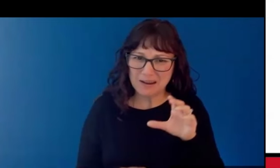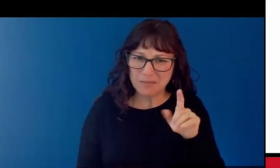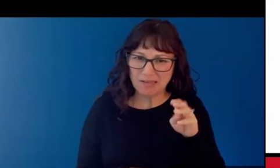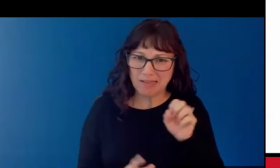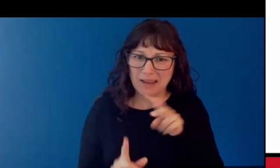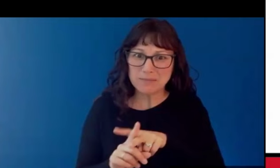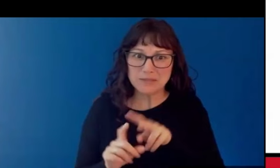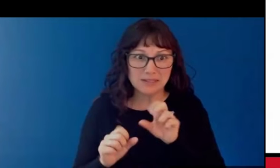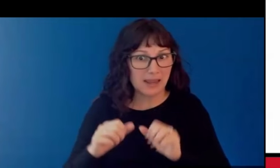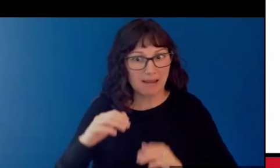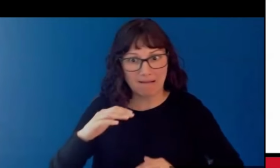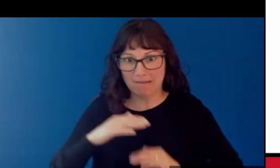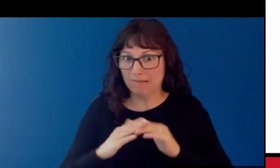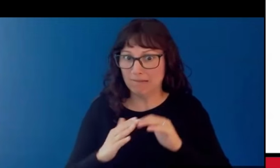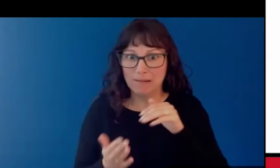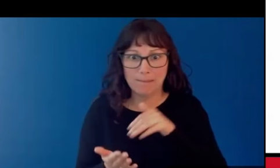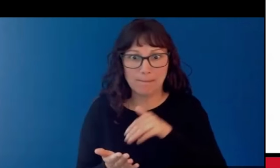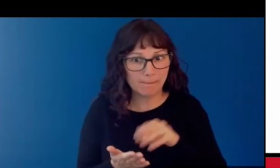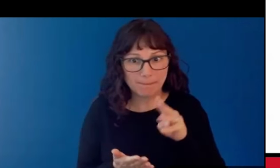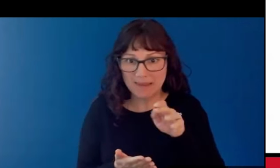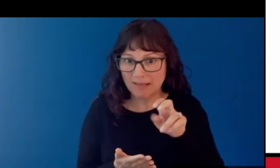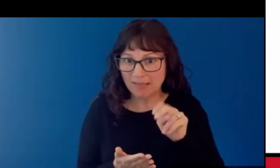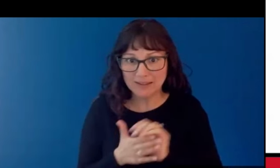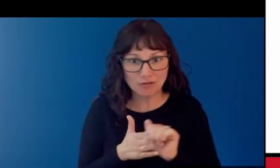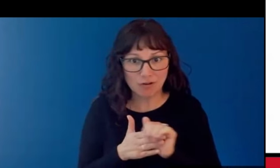of dollars, and